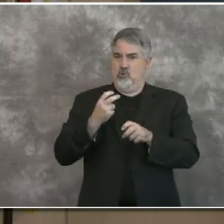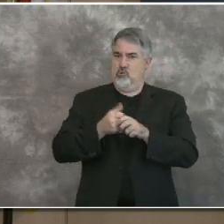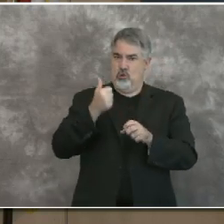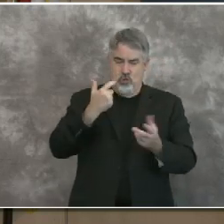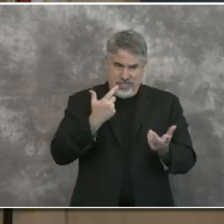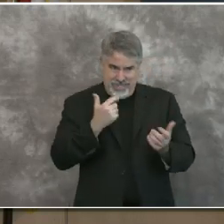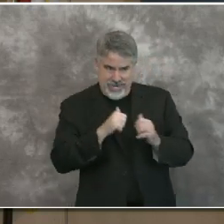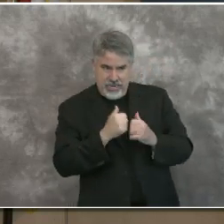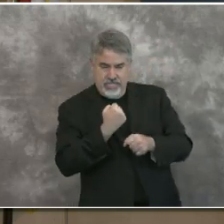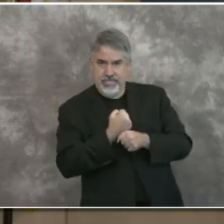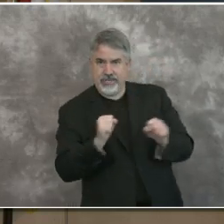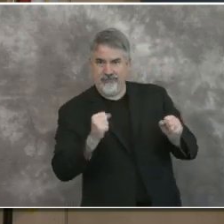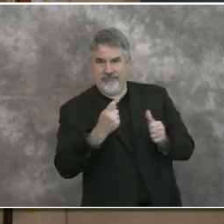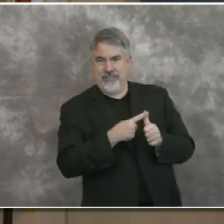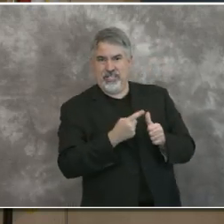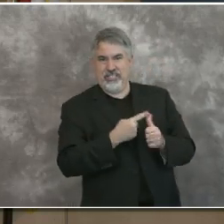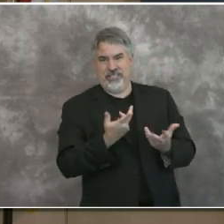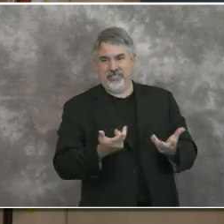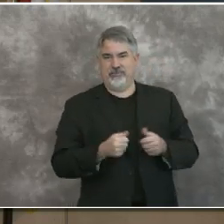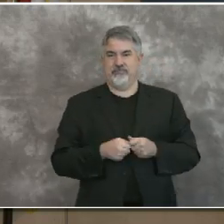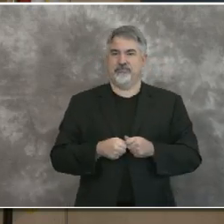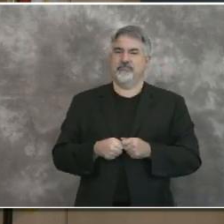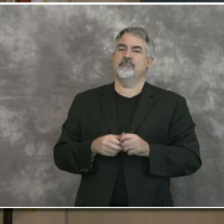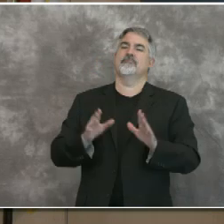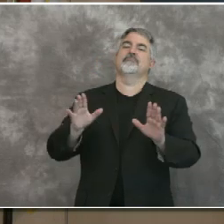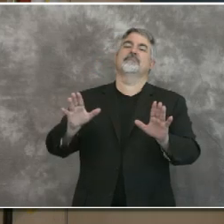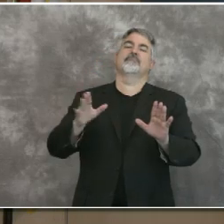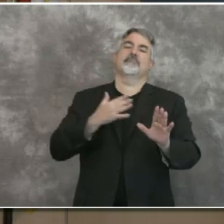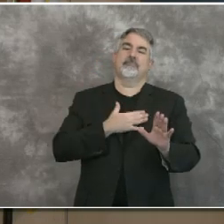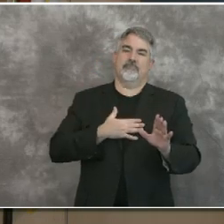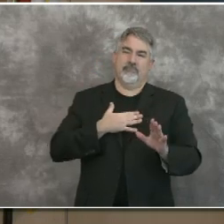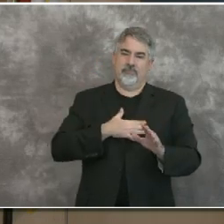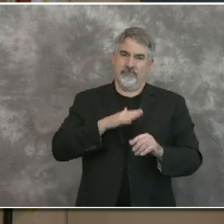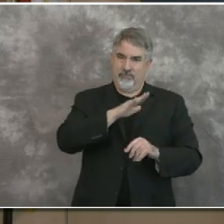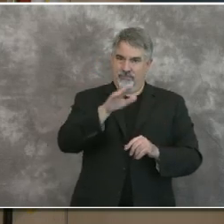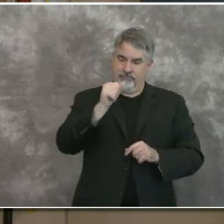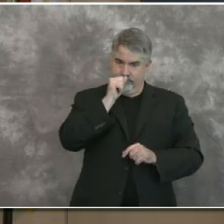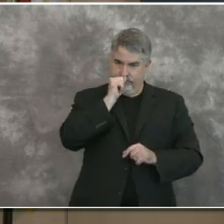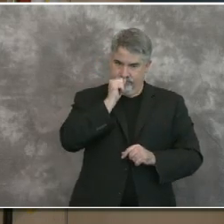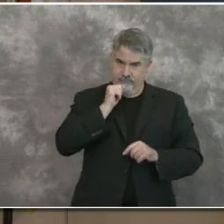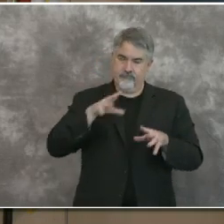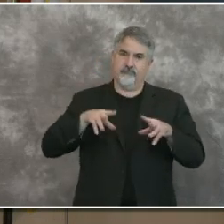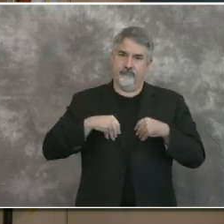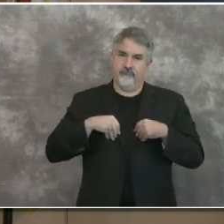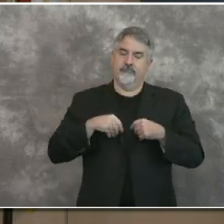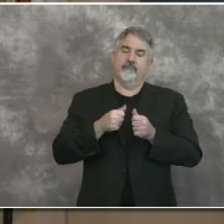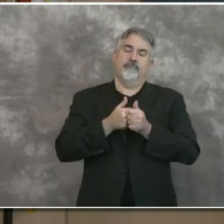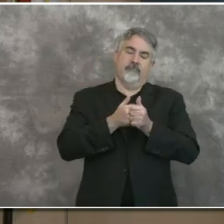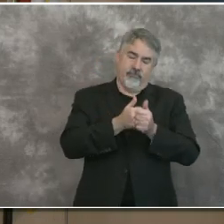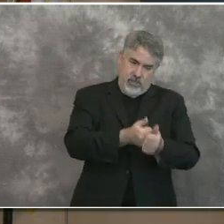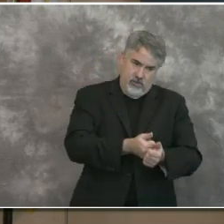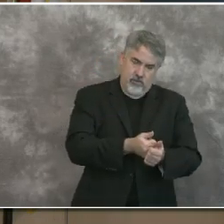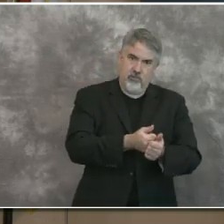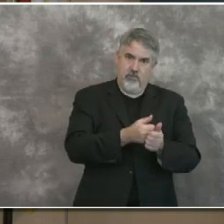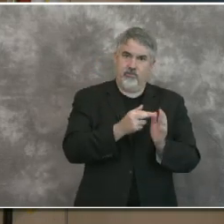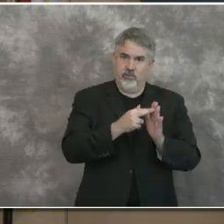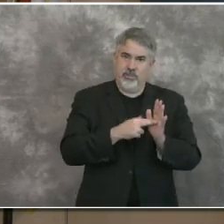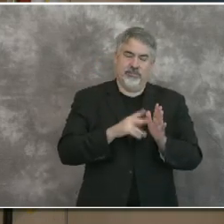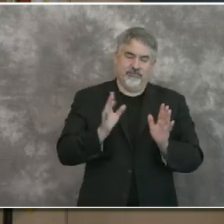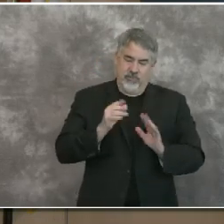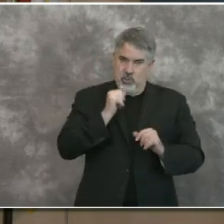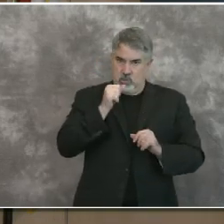region. But we ask for the public's continued help, because the worst thing we could do as a region is have too many folks open too